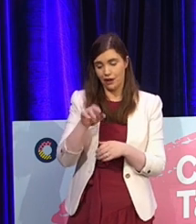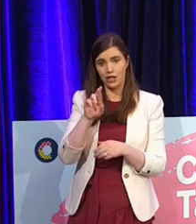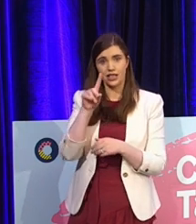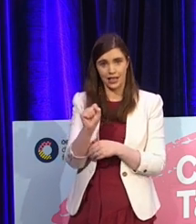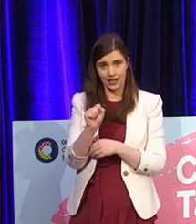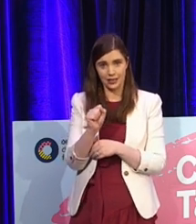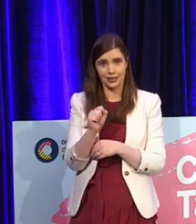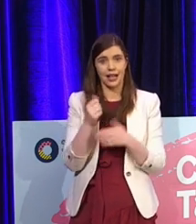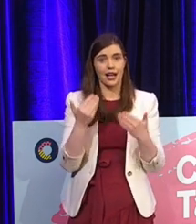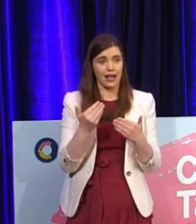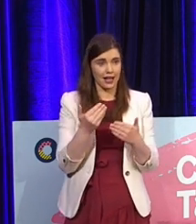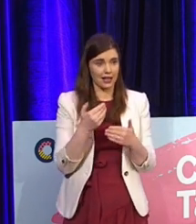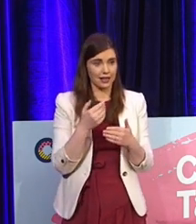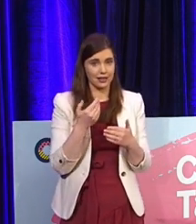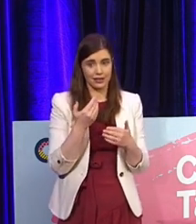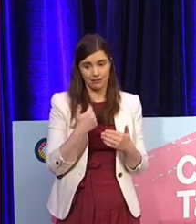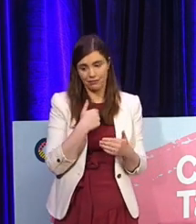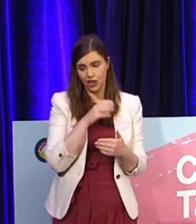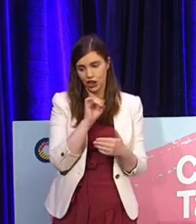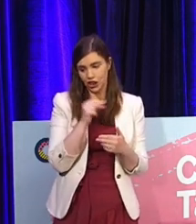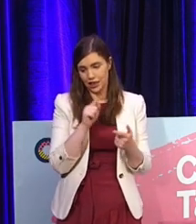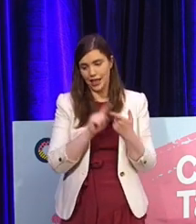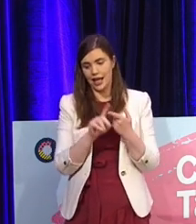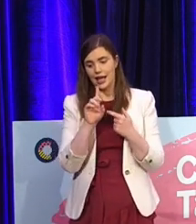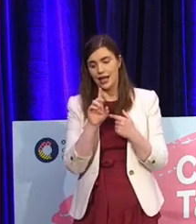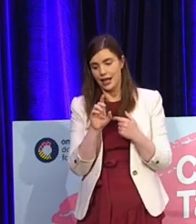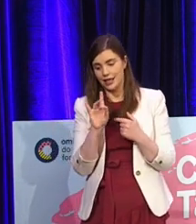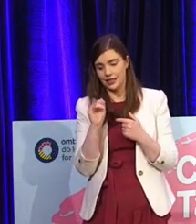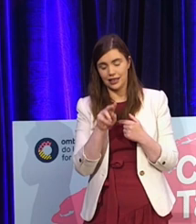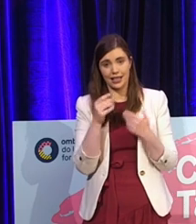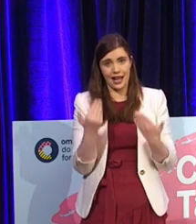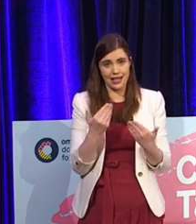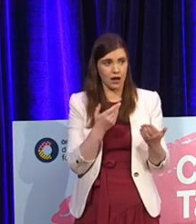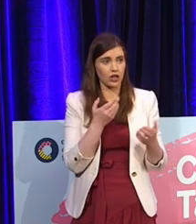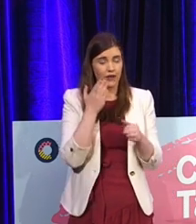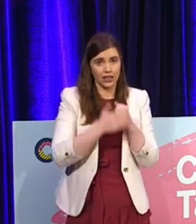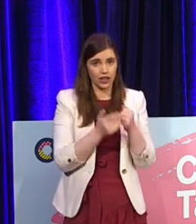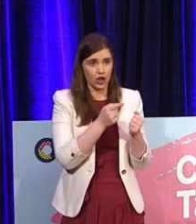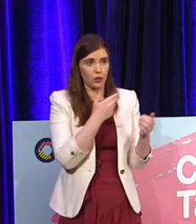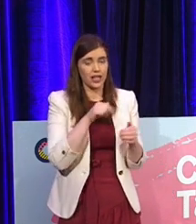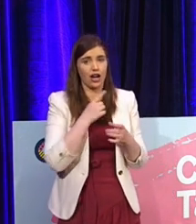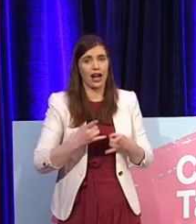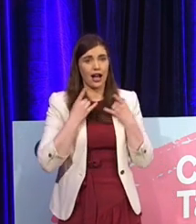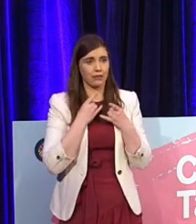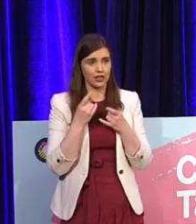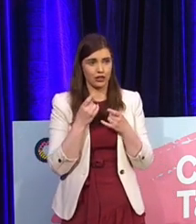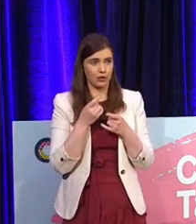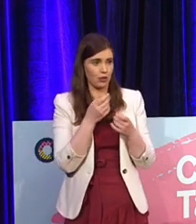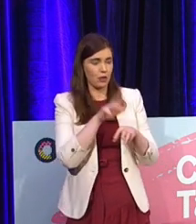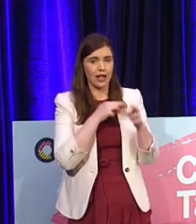And to play us out and bring Child Talks 2021 to a close, we are delighted to be joined again by Music Generation,